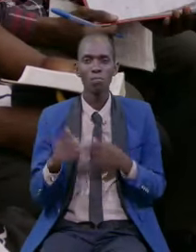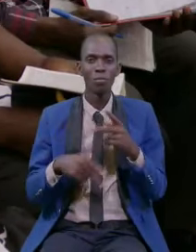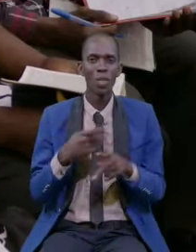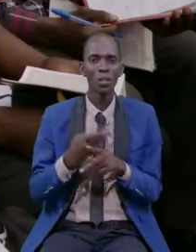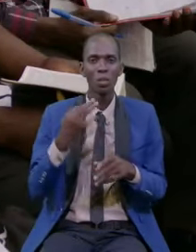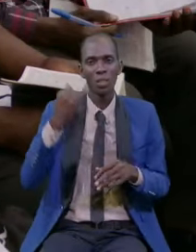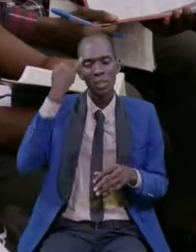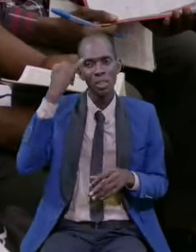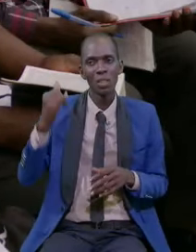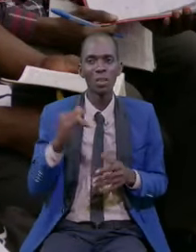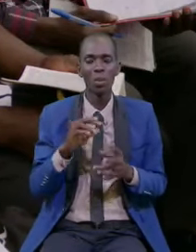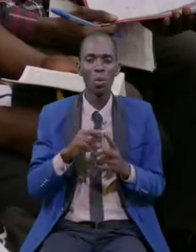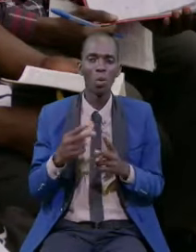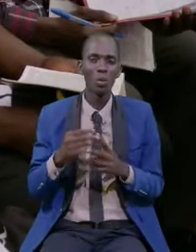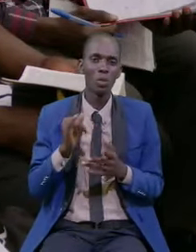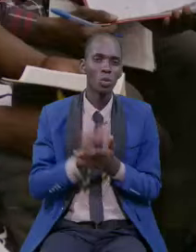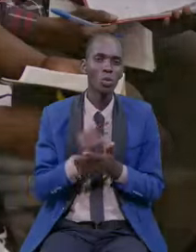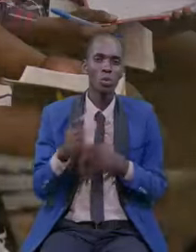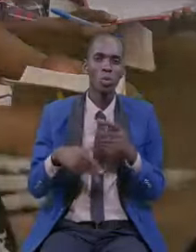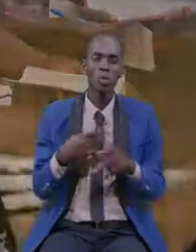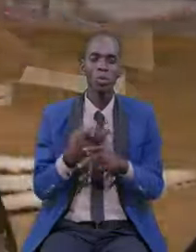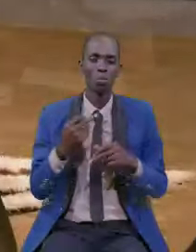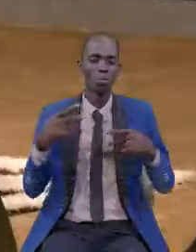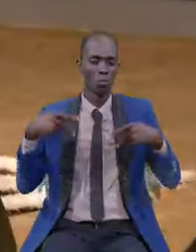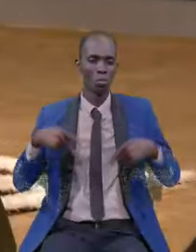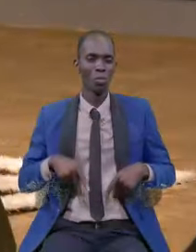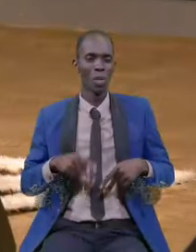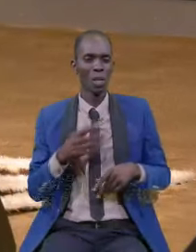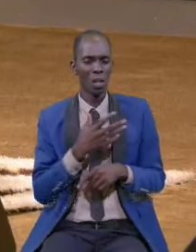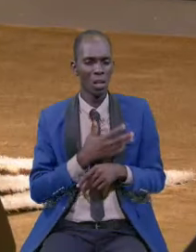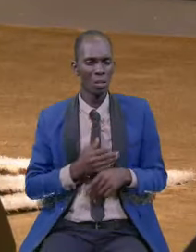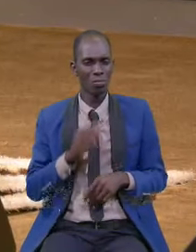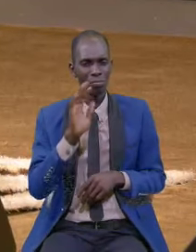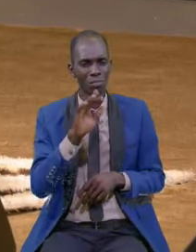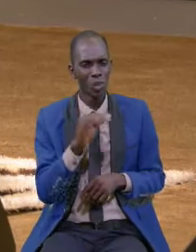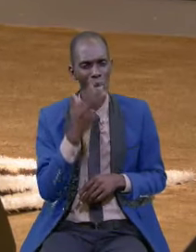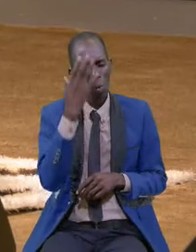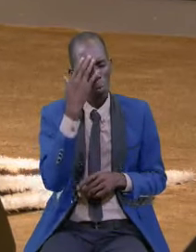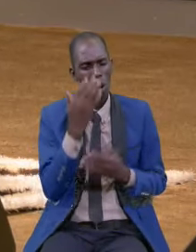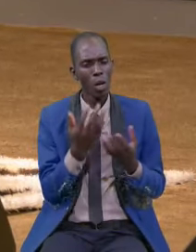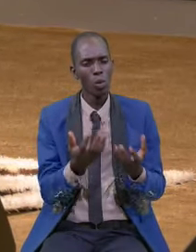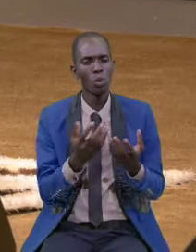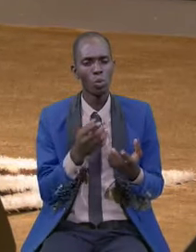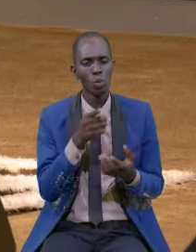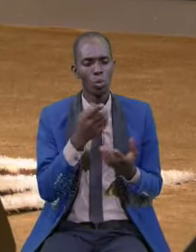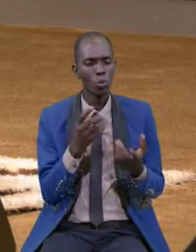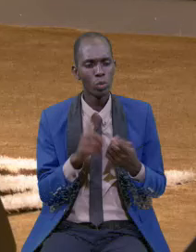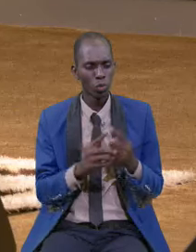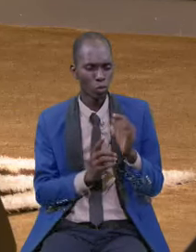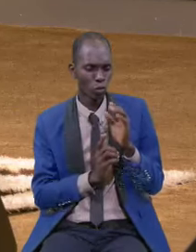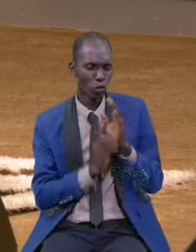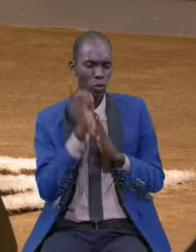personality. That's not Christ. When you want to develop threatening personality, the people will fear